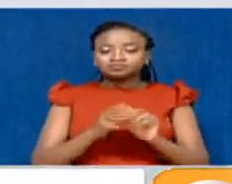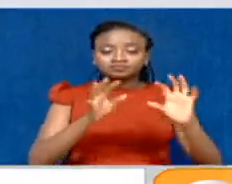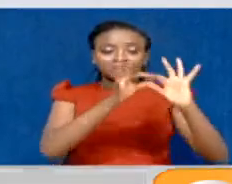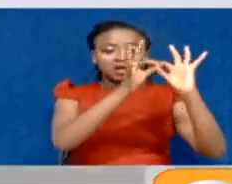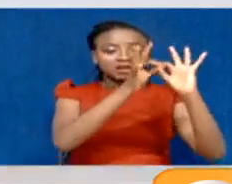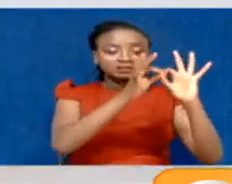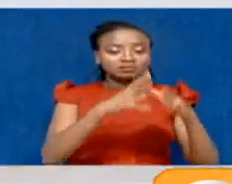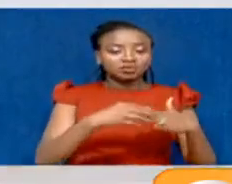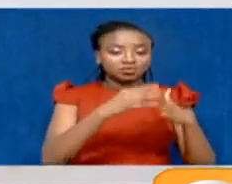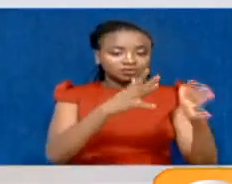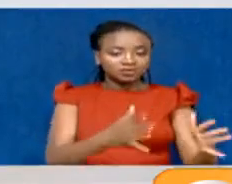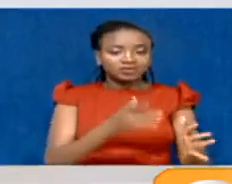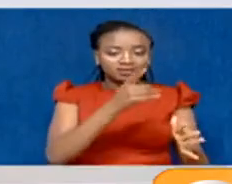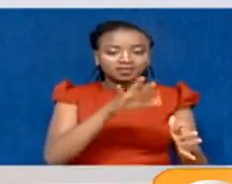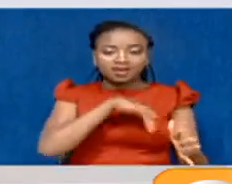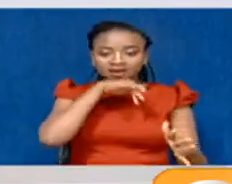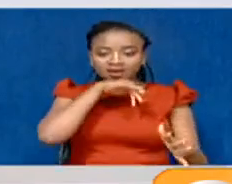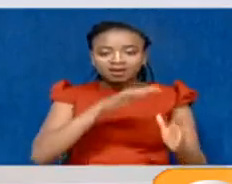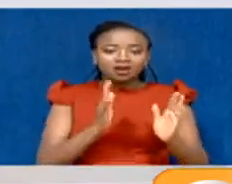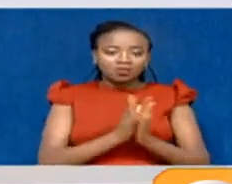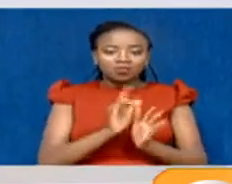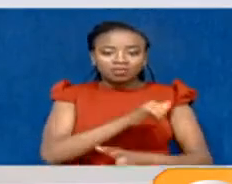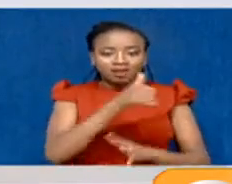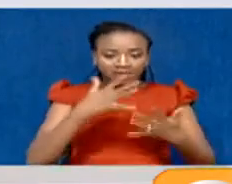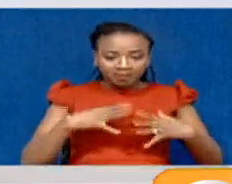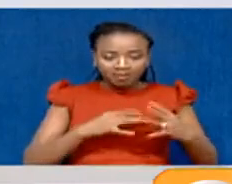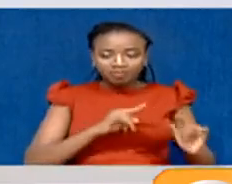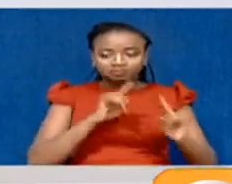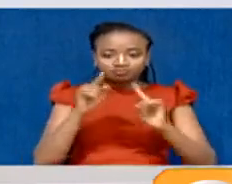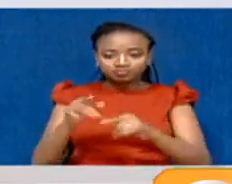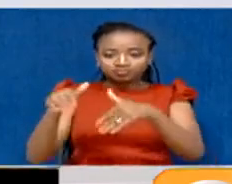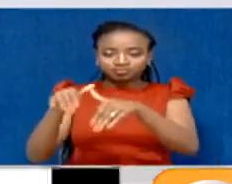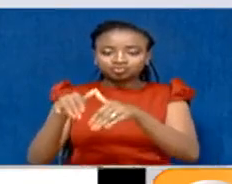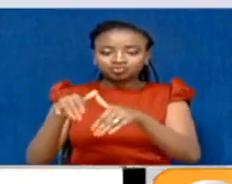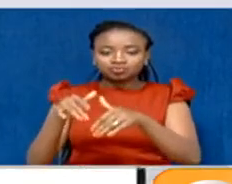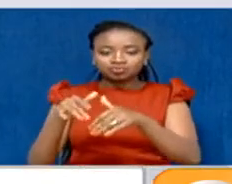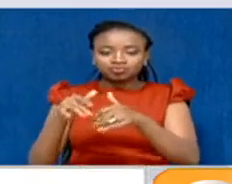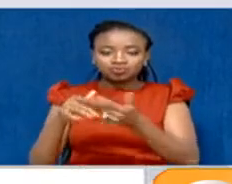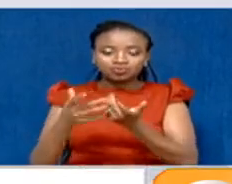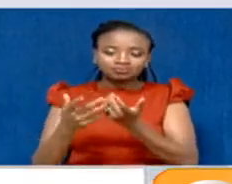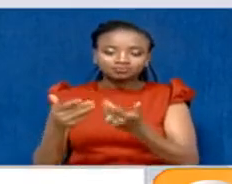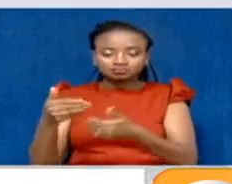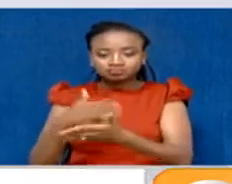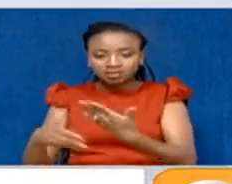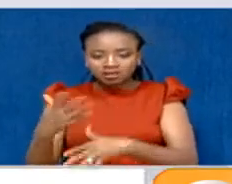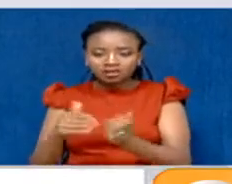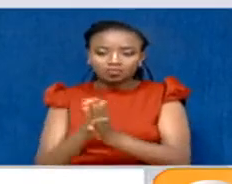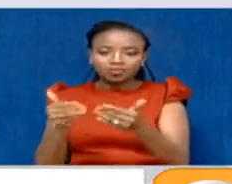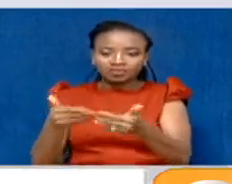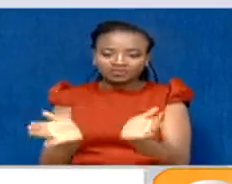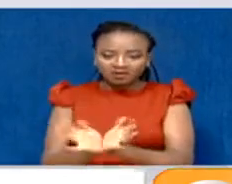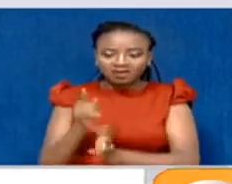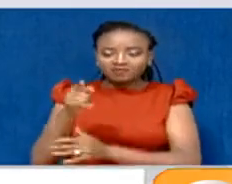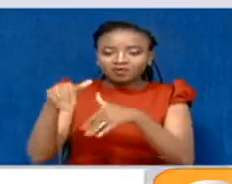Azimio party leader Raila Odinga led thousands of mourners for the funeral of Kenya ambassador to Qatar Paddy Ahenda. The ODM leader